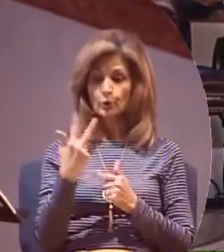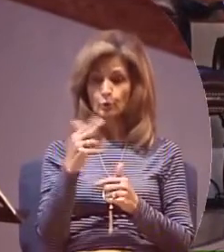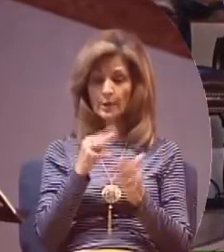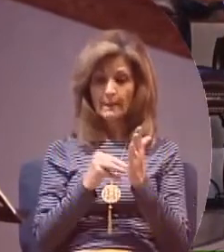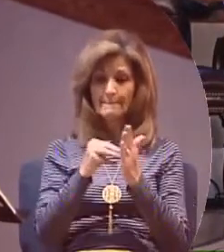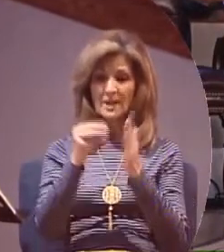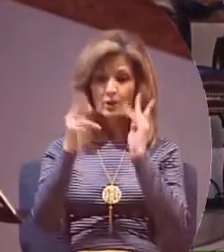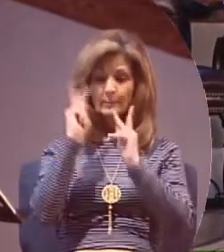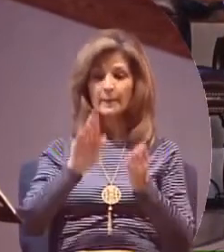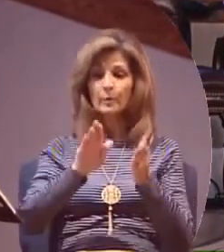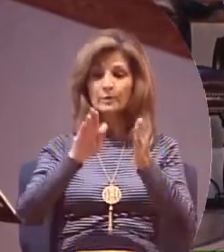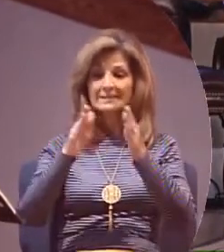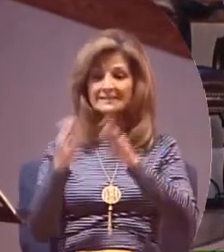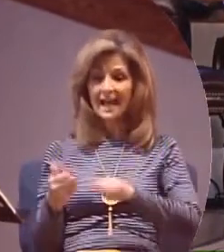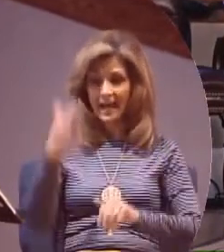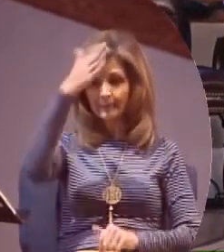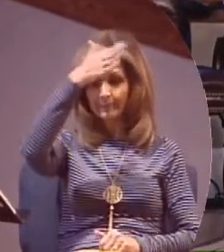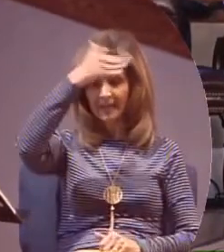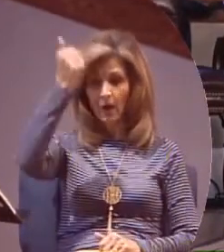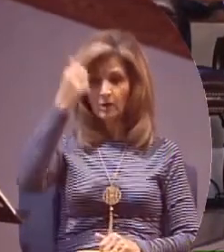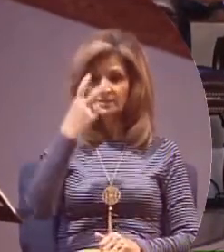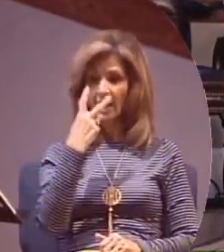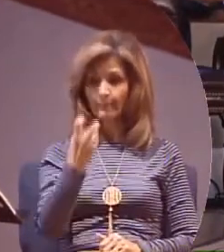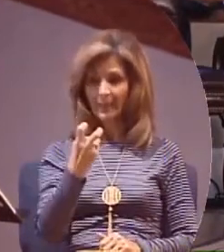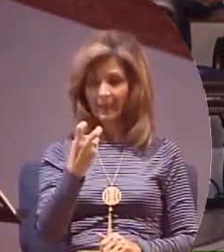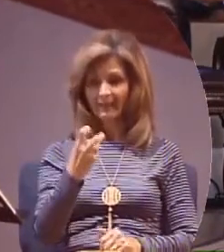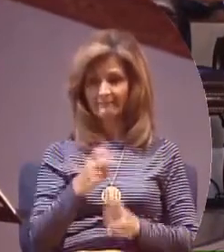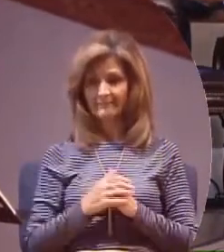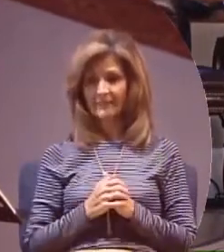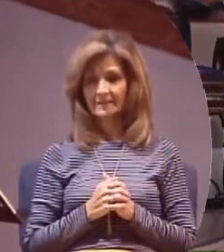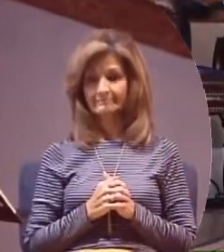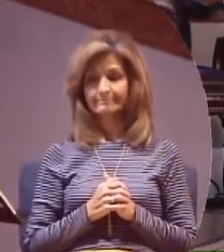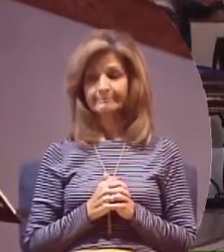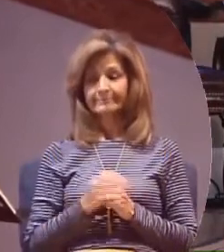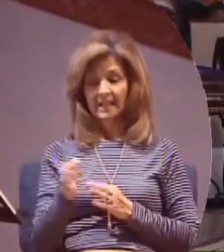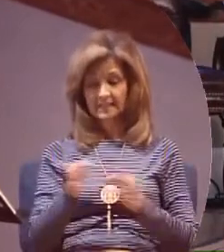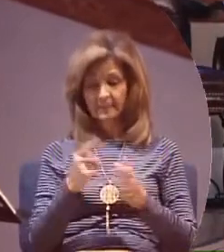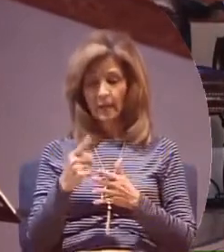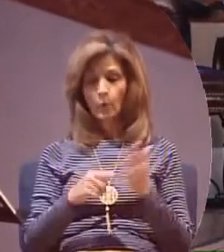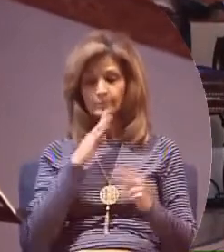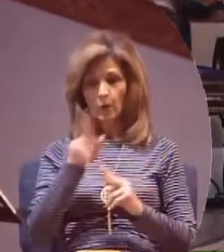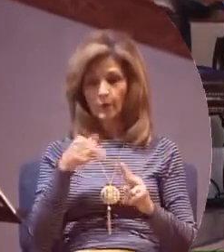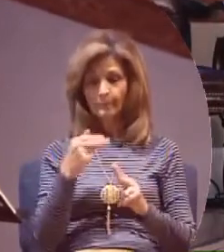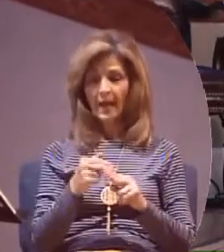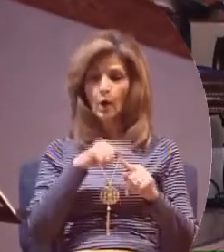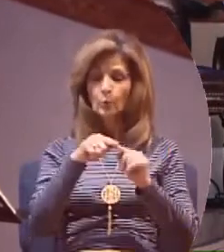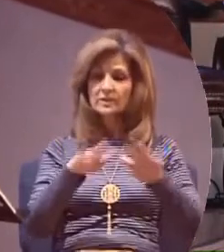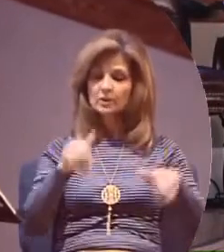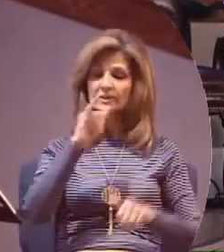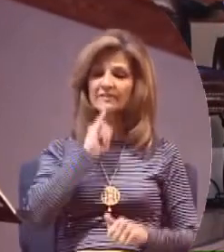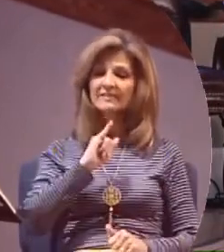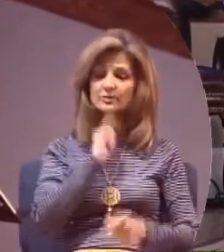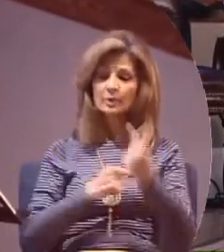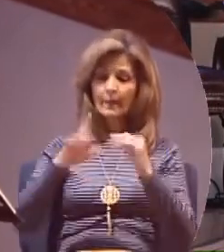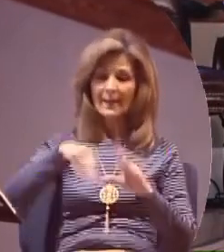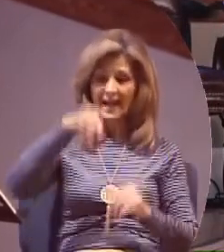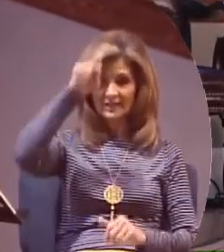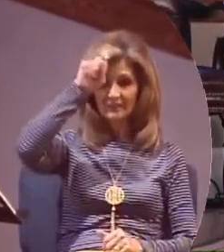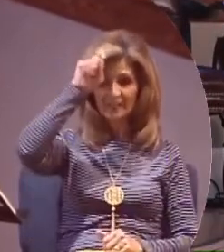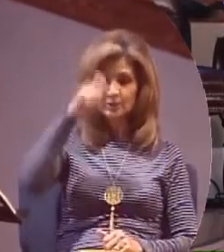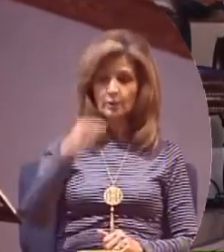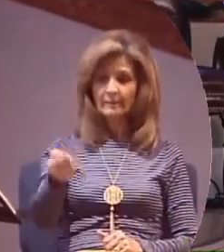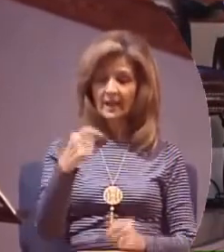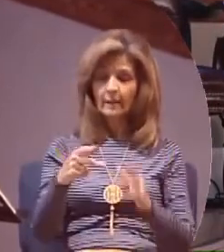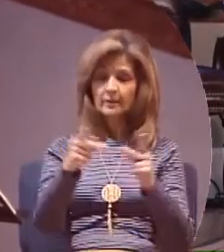died because of unbelief. Now, let me tell you what I'm talking about. When the children of Israel had come out of the land of Egypt and they came to